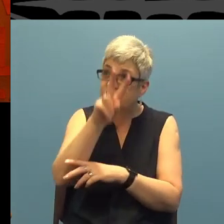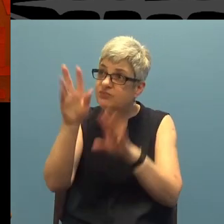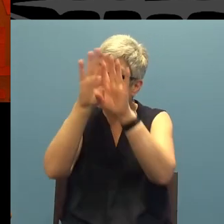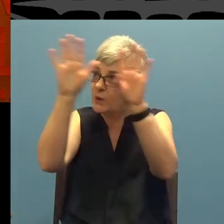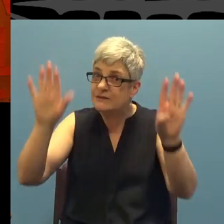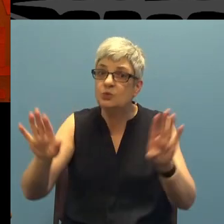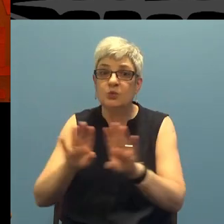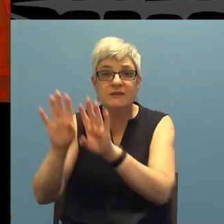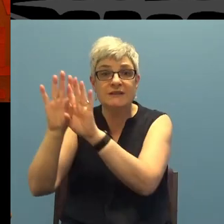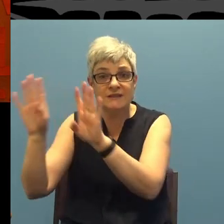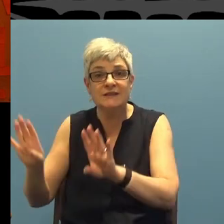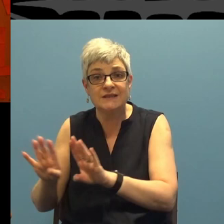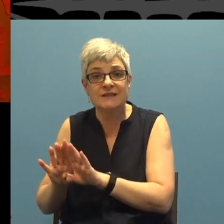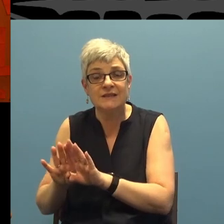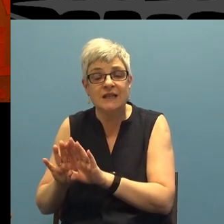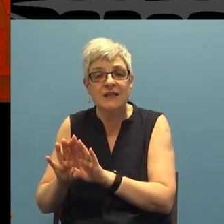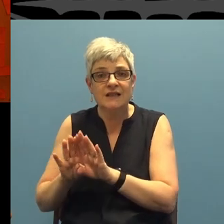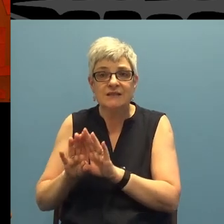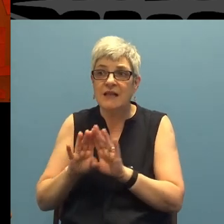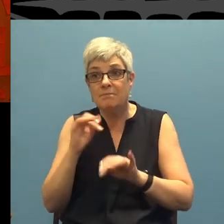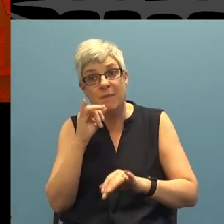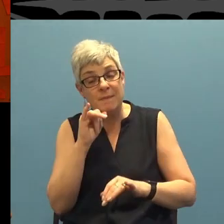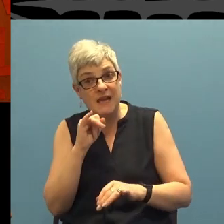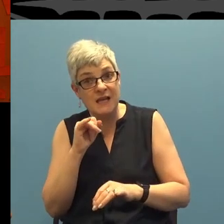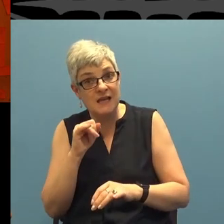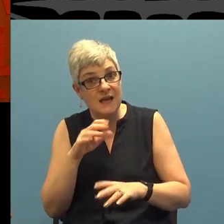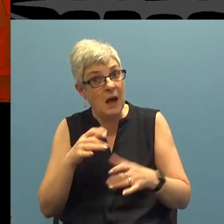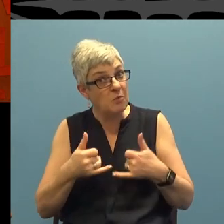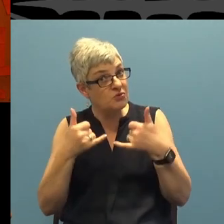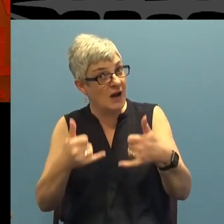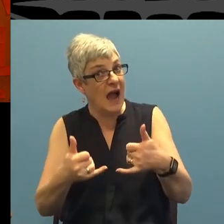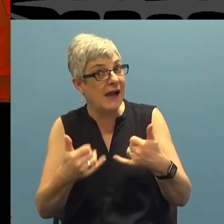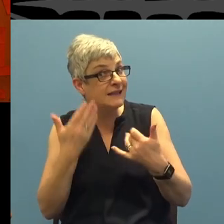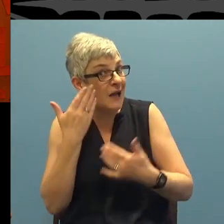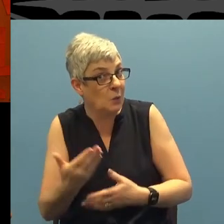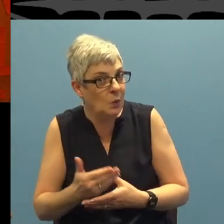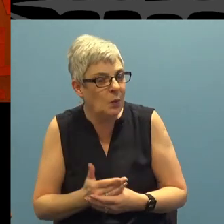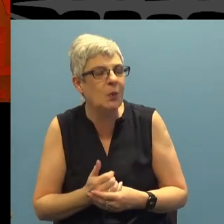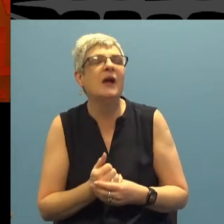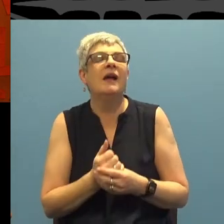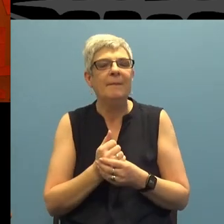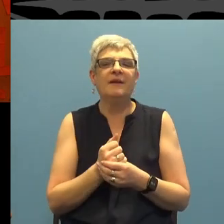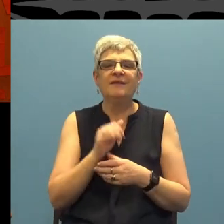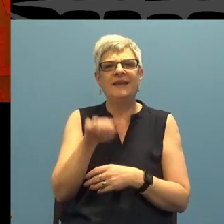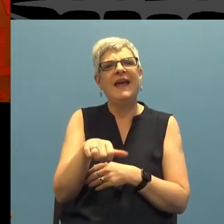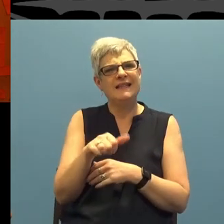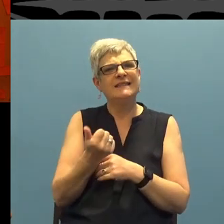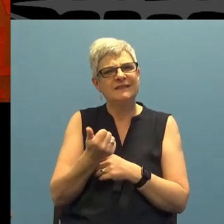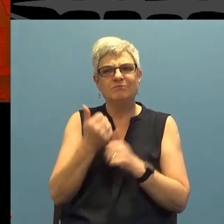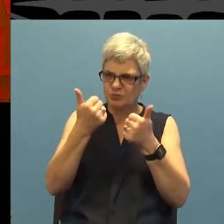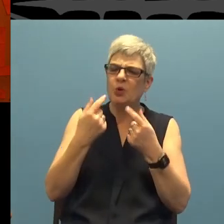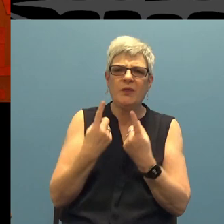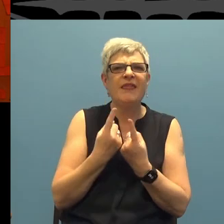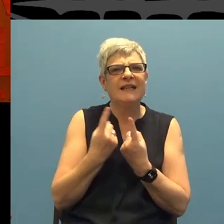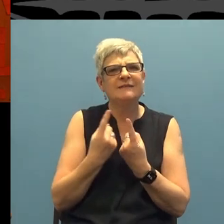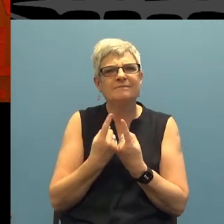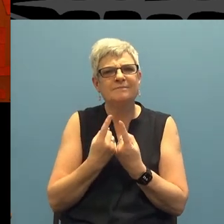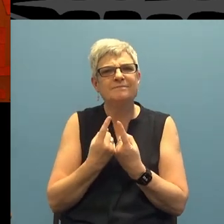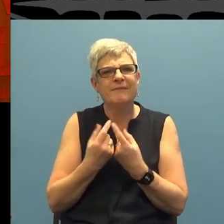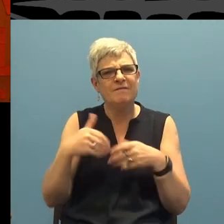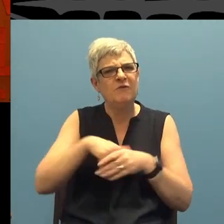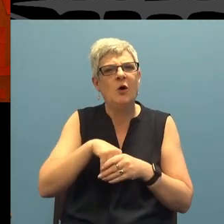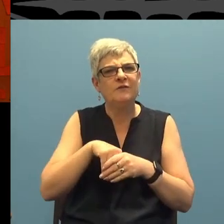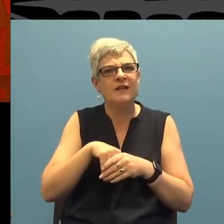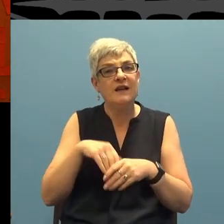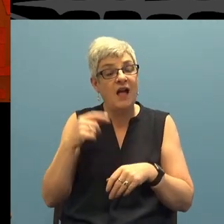and there may be a prize, I don't know. But it's a good thing to do. I might even